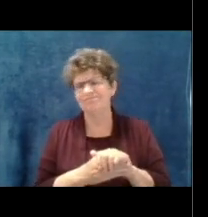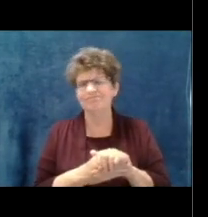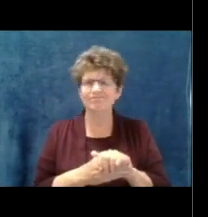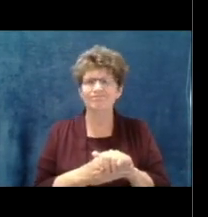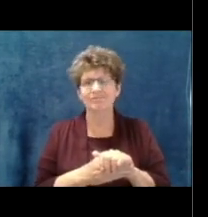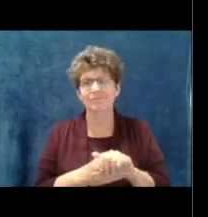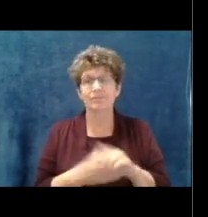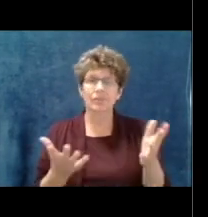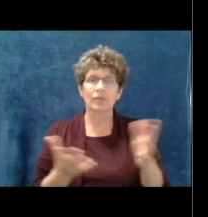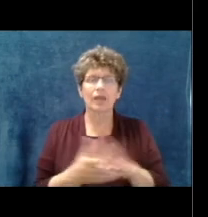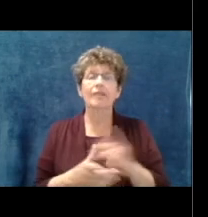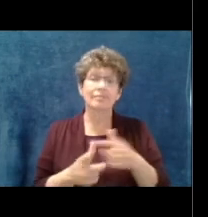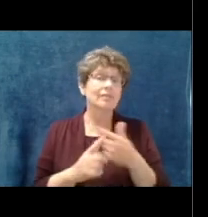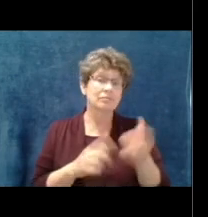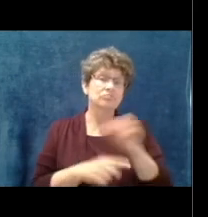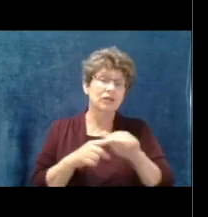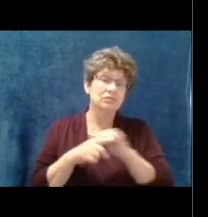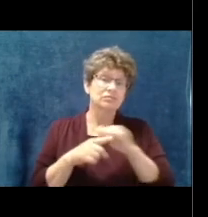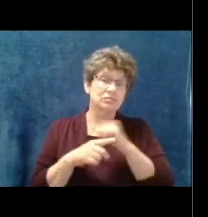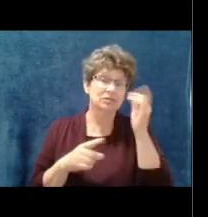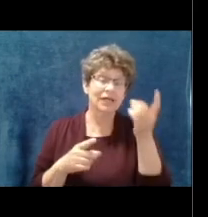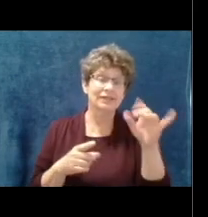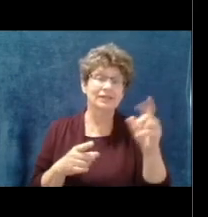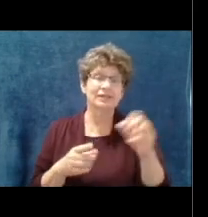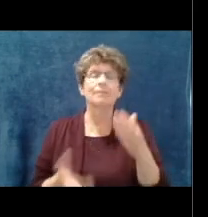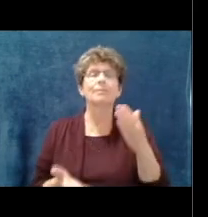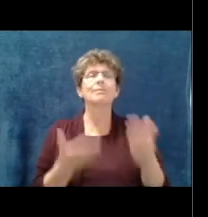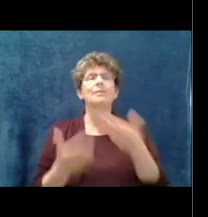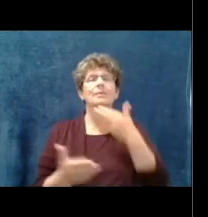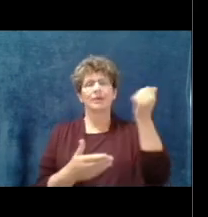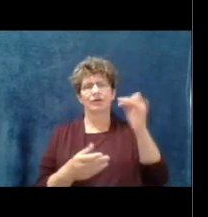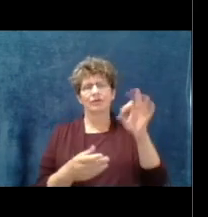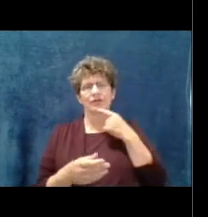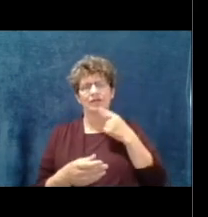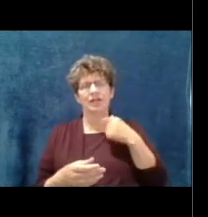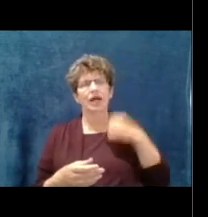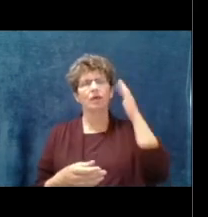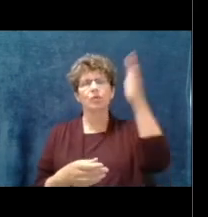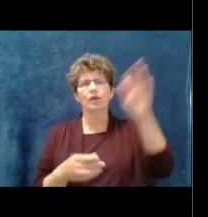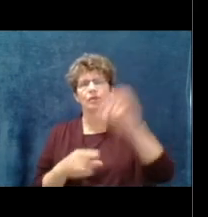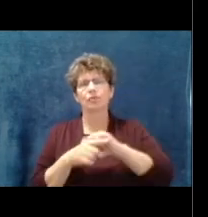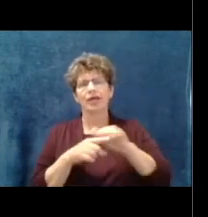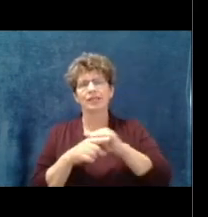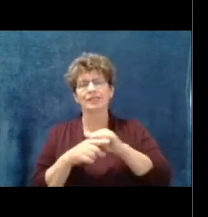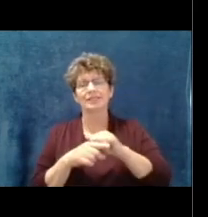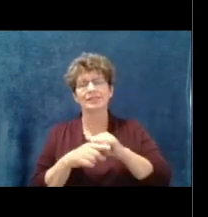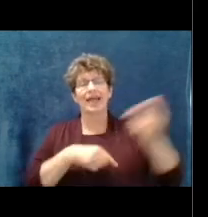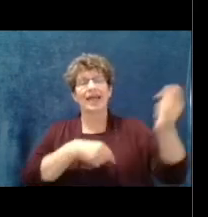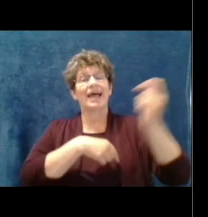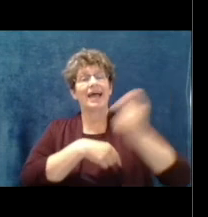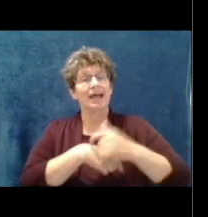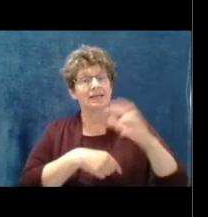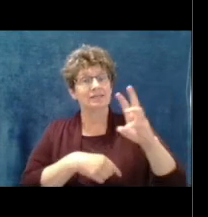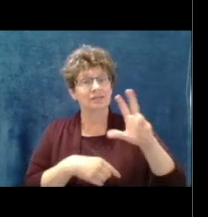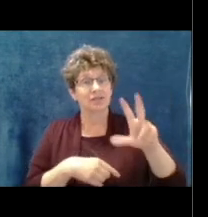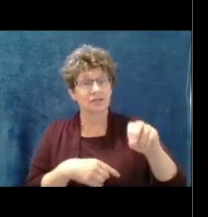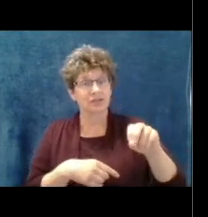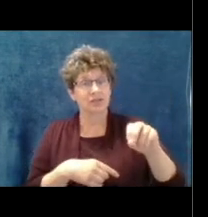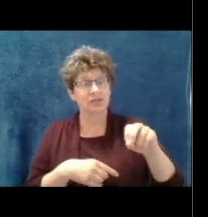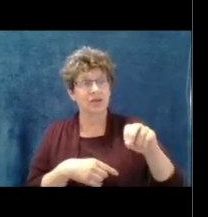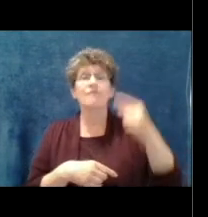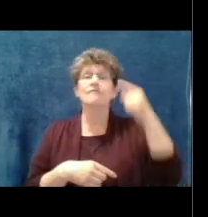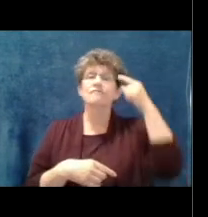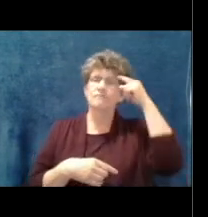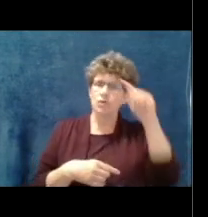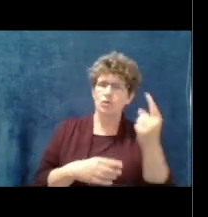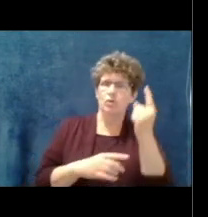1 hour. Something like that might have made it a bit more realistic. So just want you to think a bit, and you may have the paper